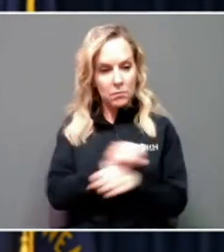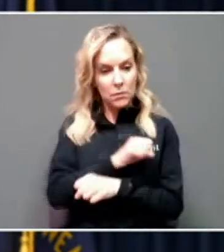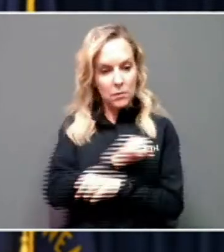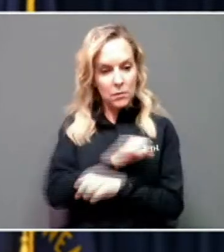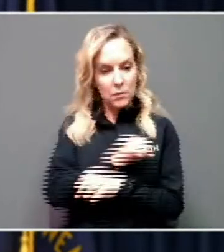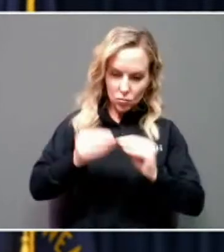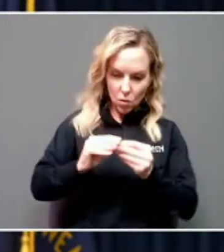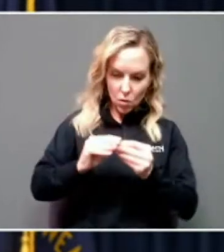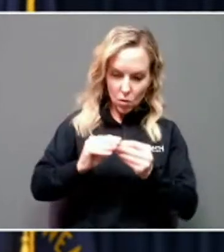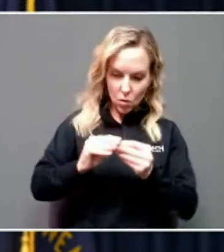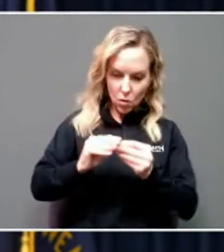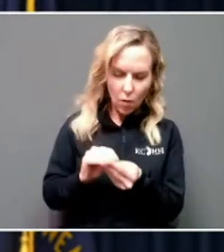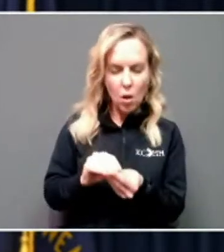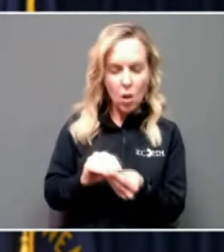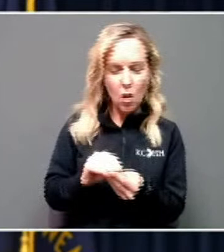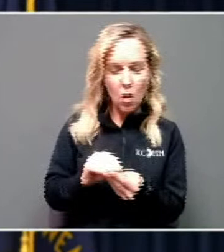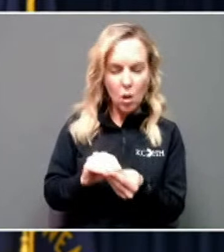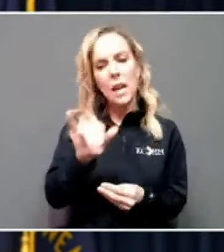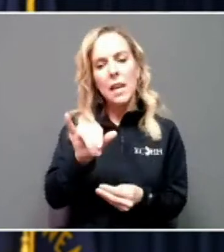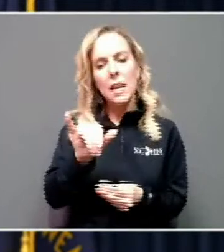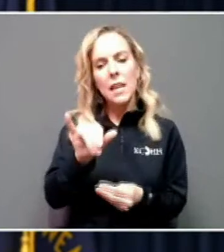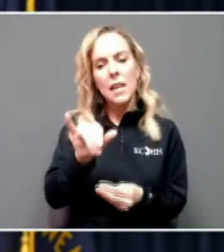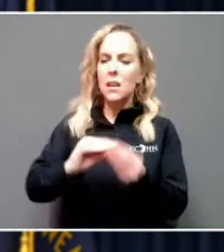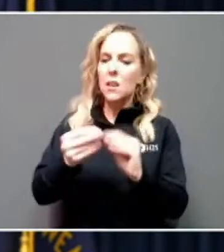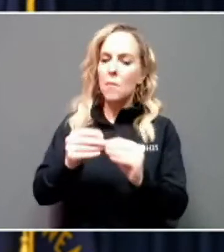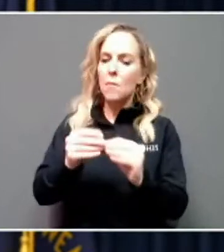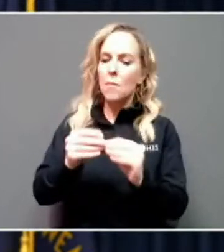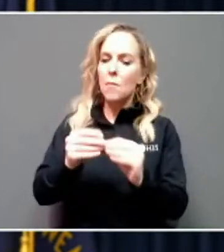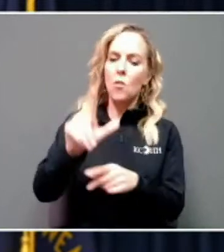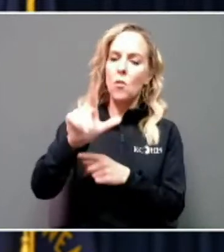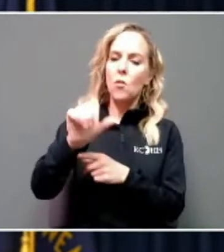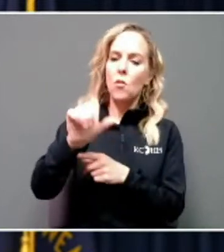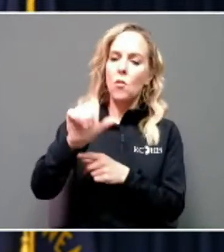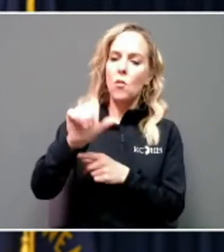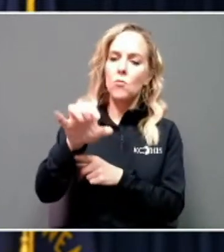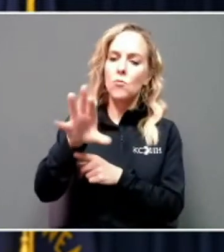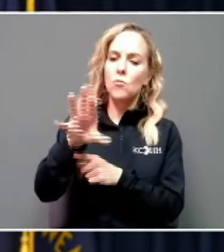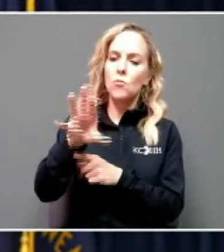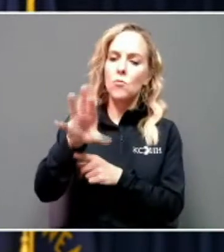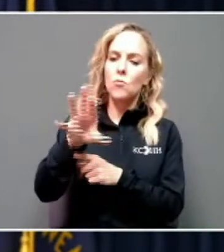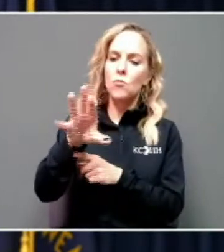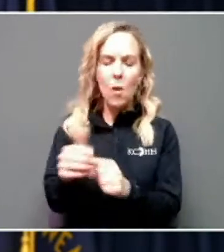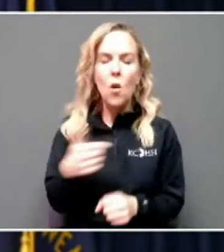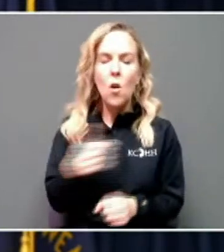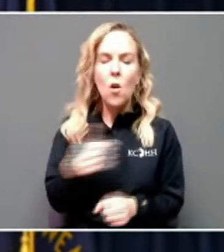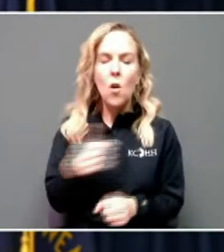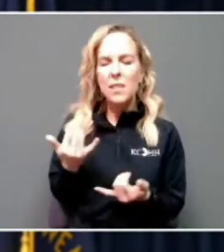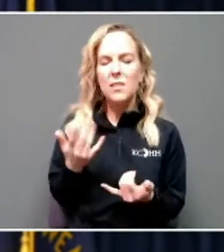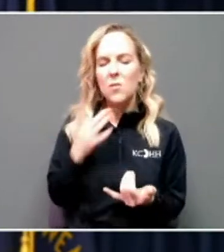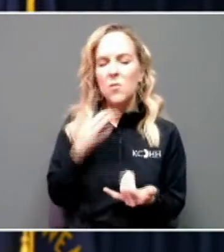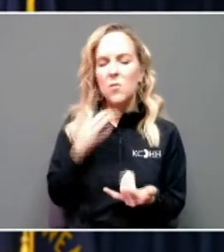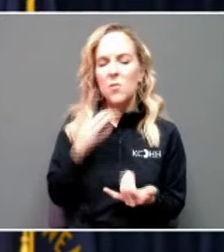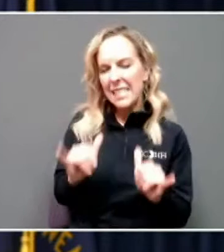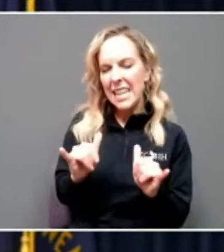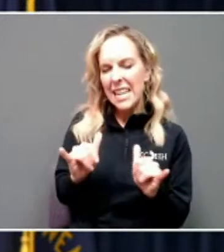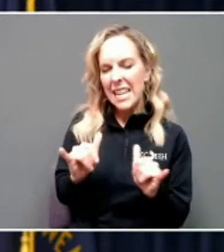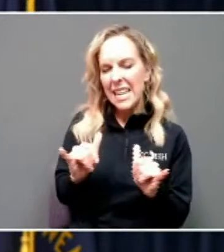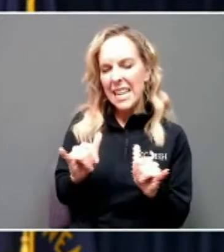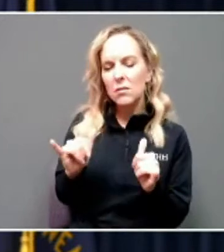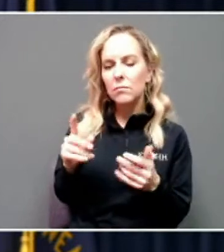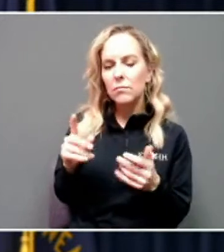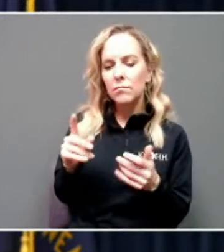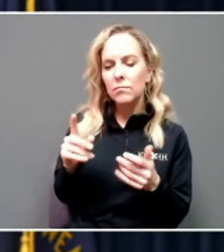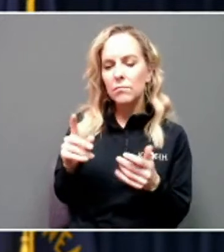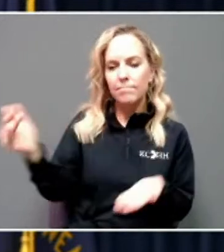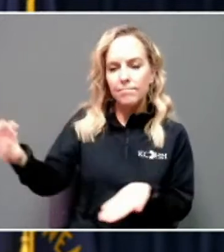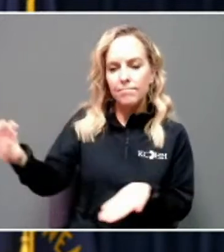Kentuckians suffering from long-term COVID, but we did have, and we'll try to pull them back out, some federal estimates on percentage.